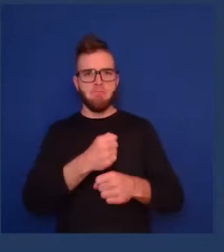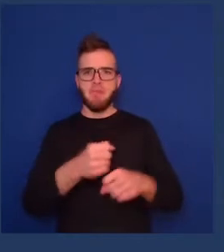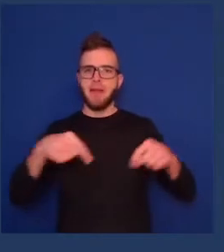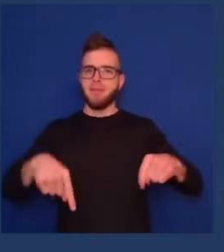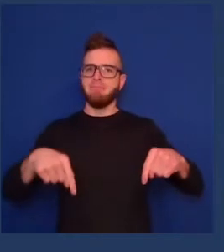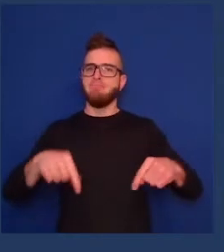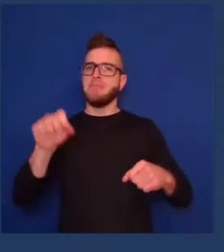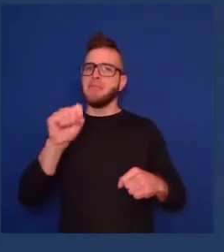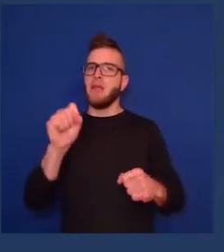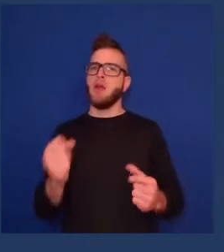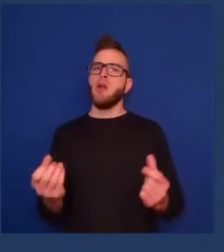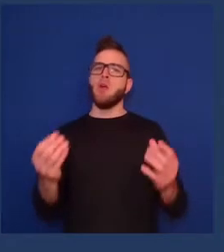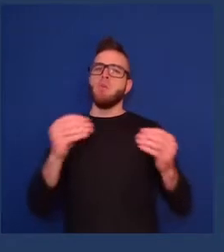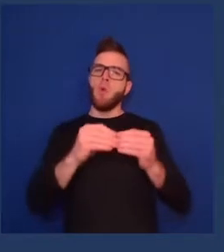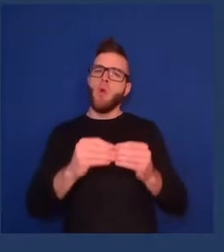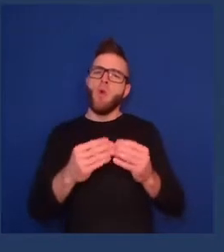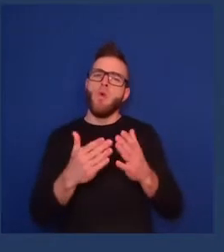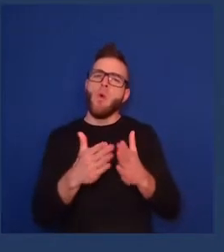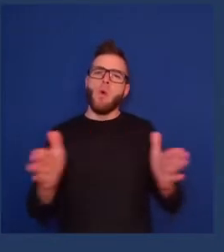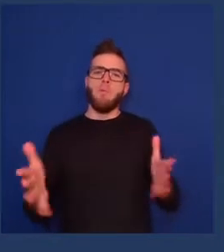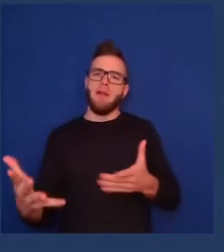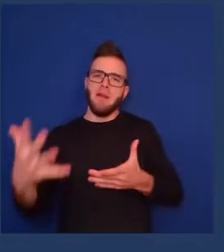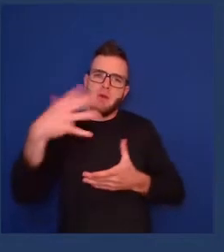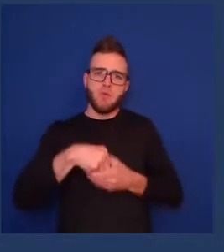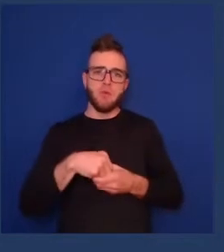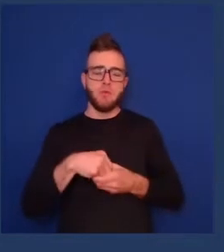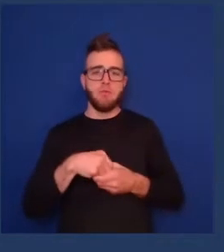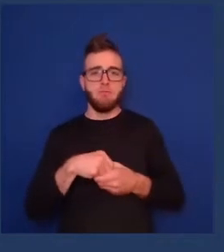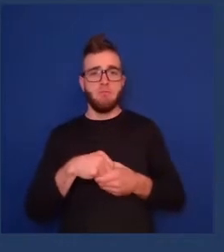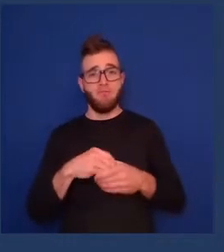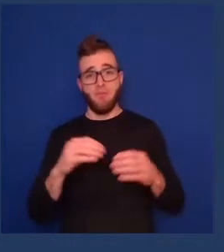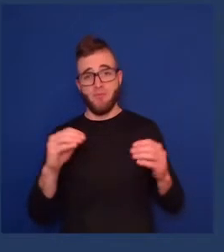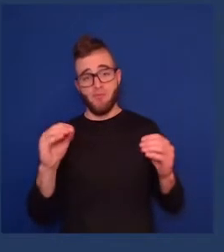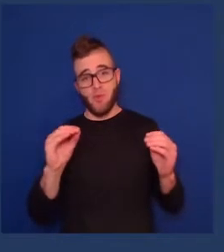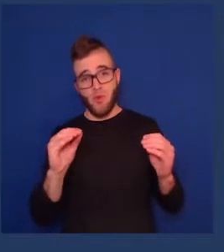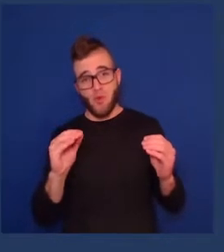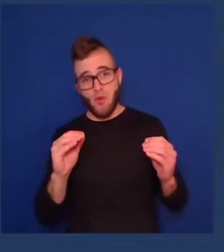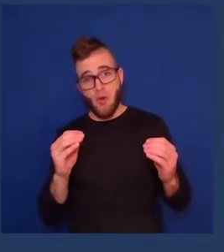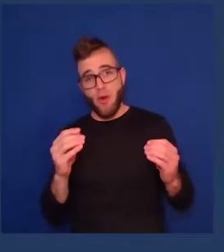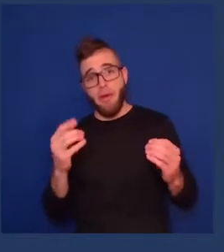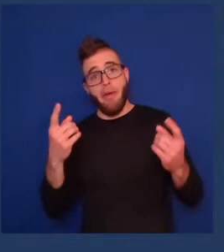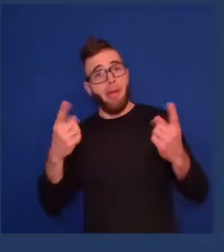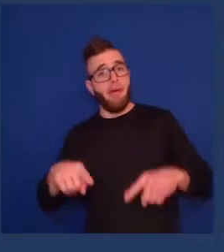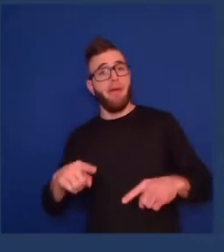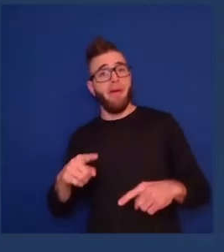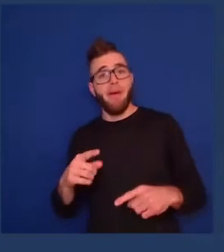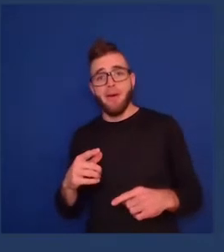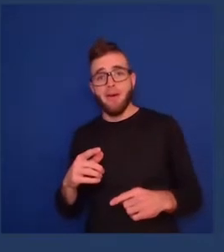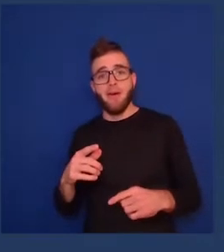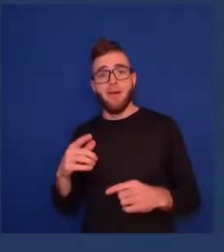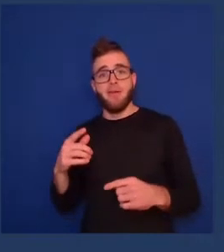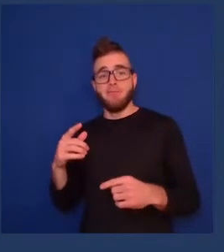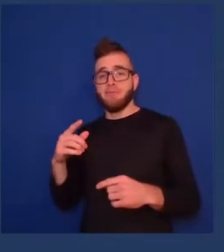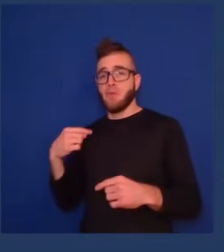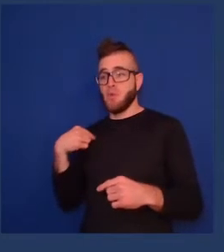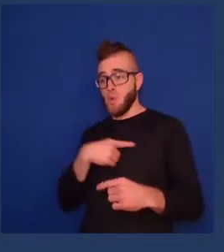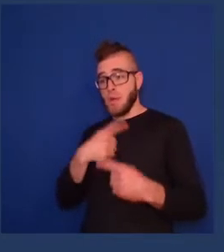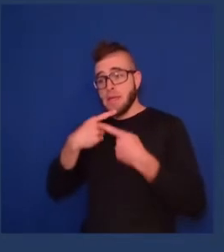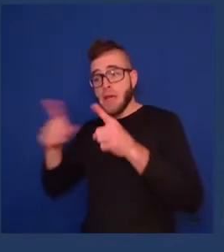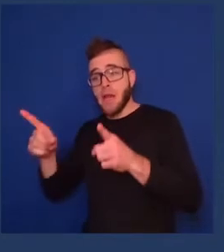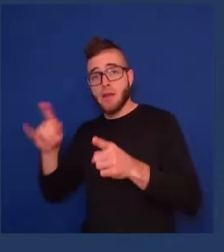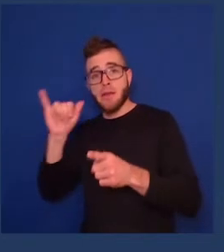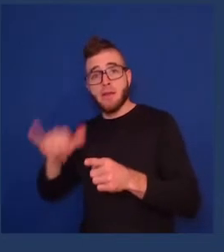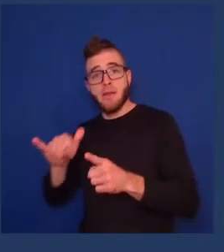making Seattle even more a city of inclusion, it's not a coincidence that when we made that announcement, we actually made it at